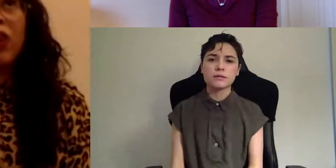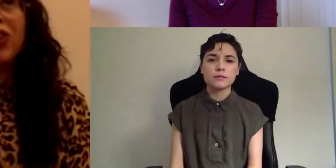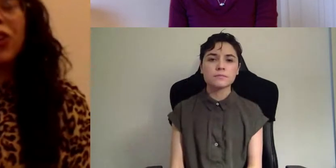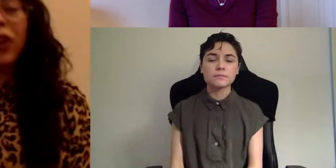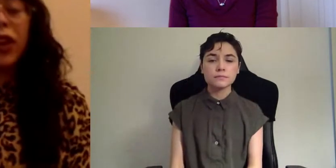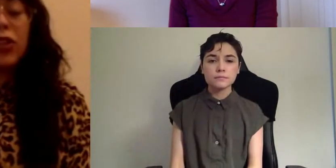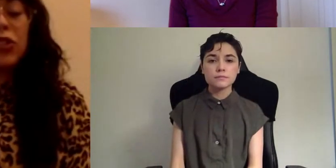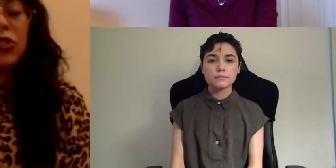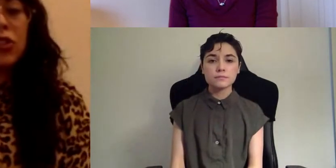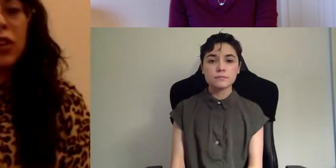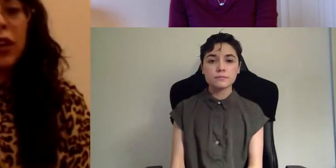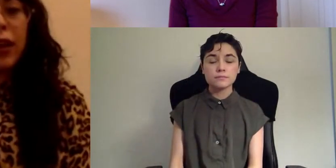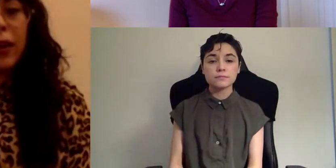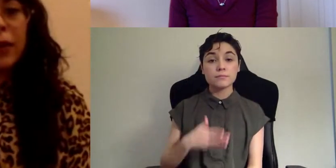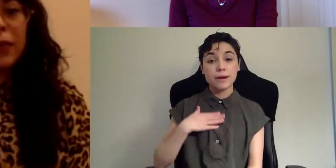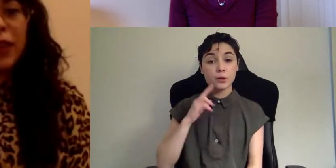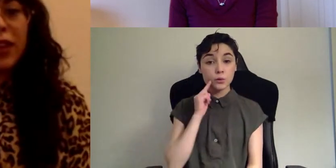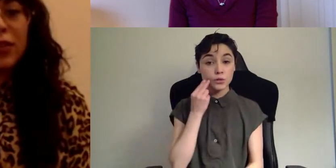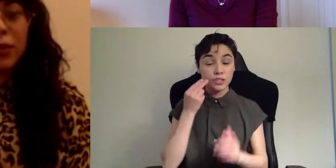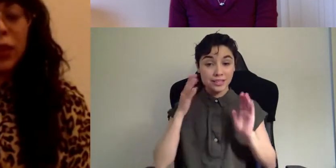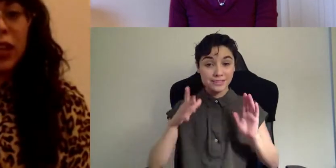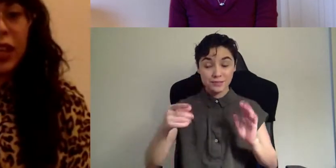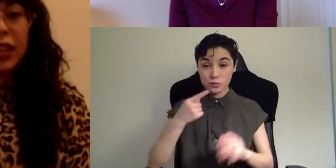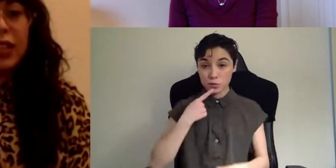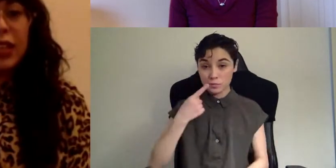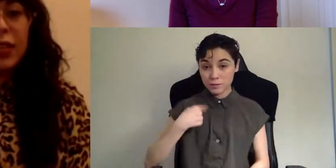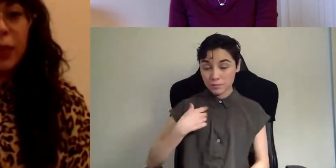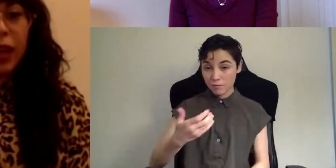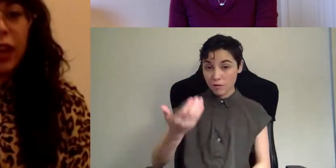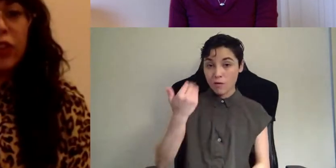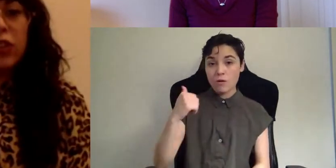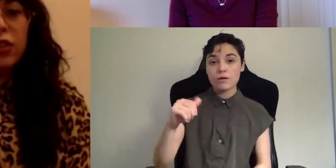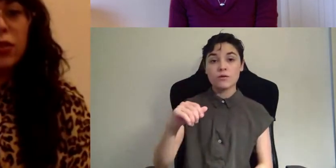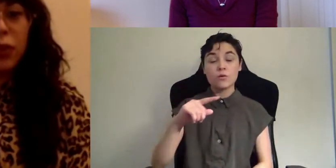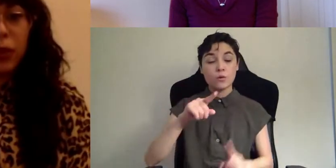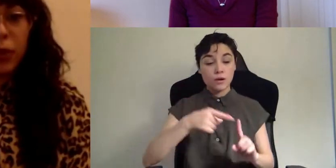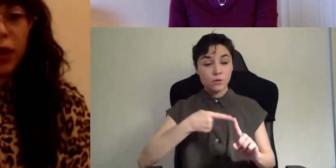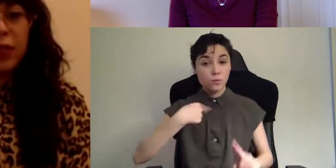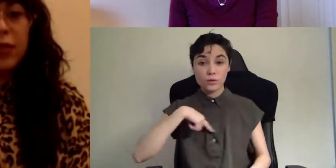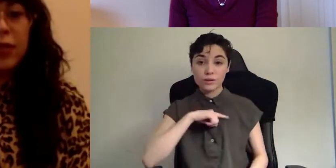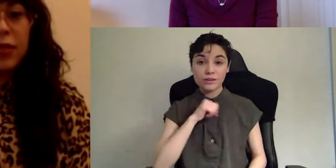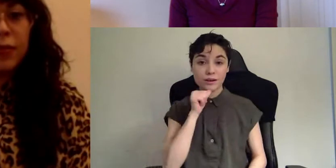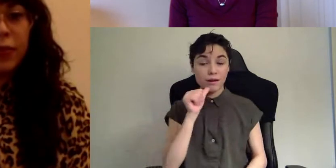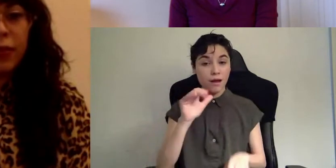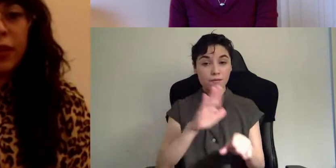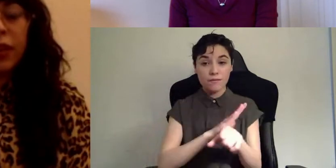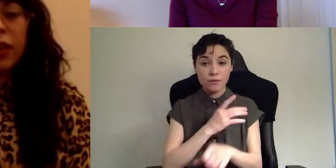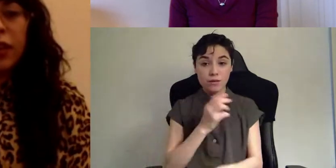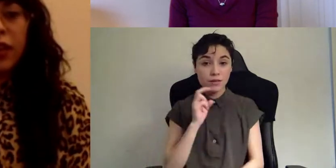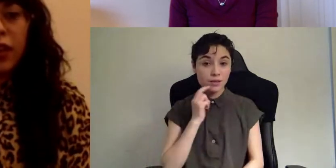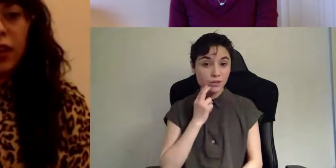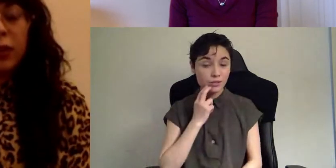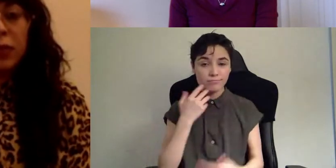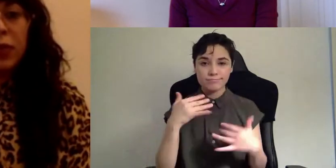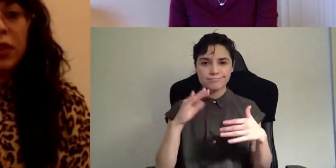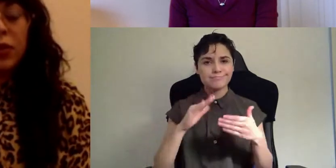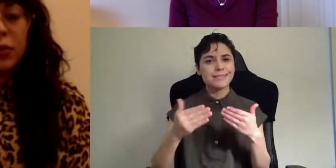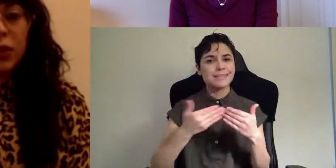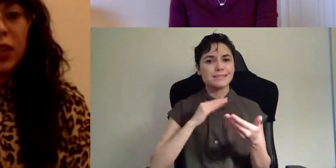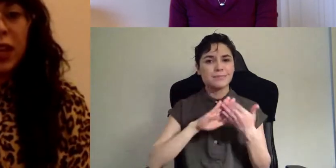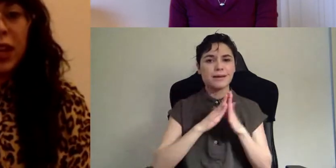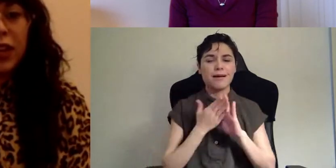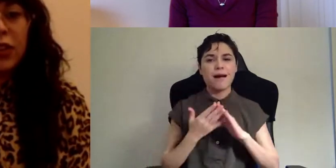when we aren't nourished, it is really easy to be anxious or depressed. Yeah.